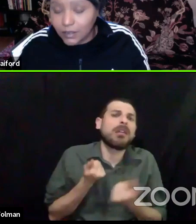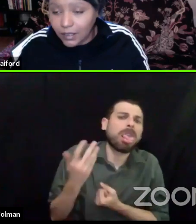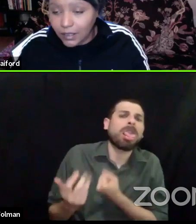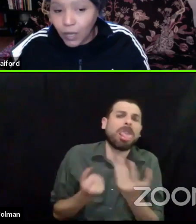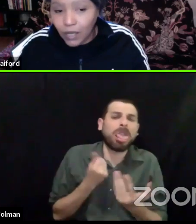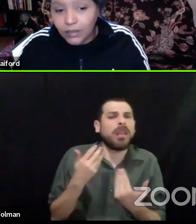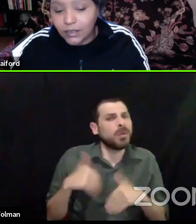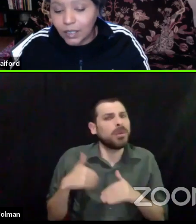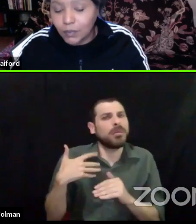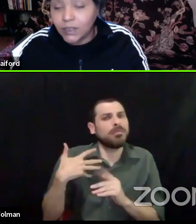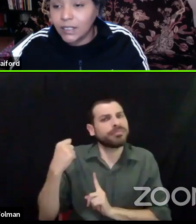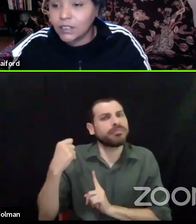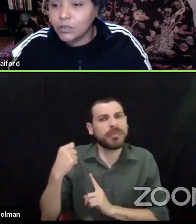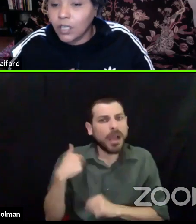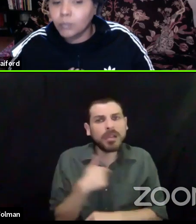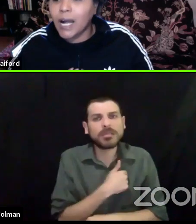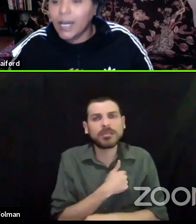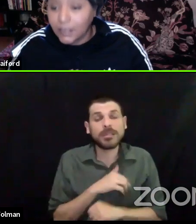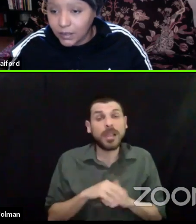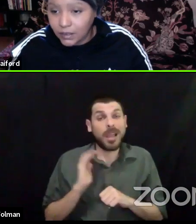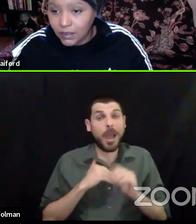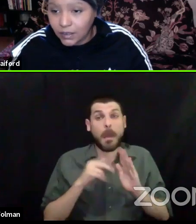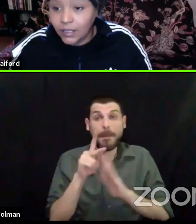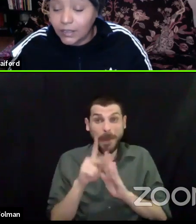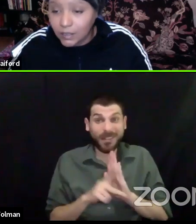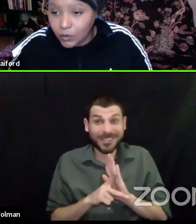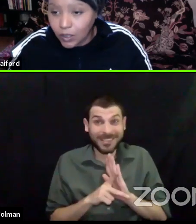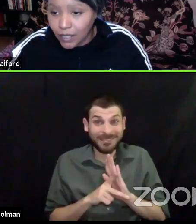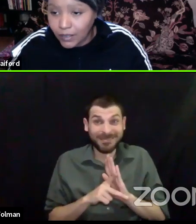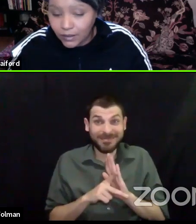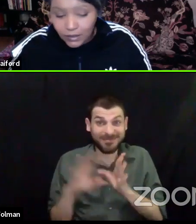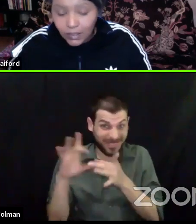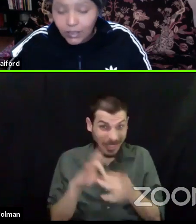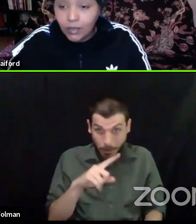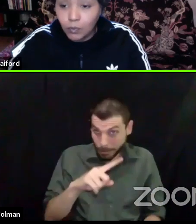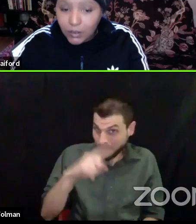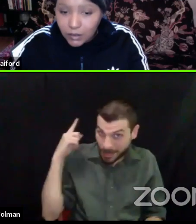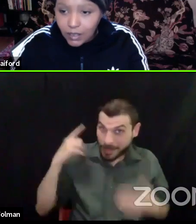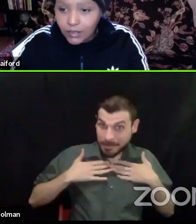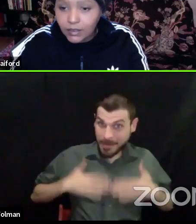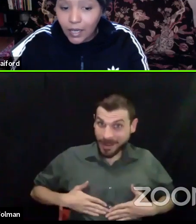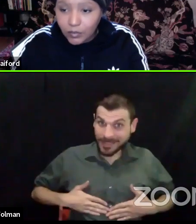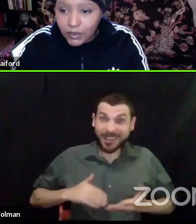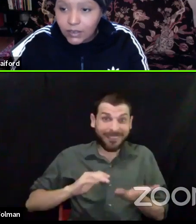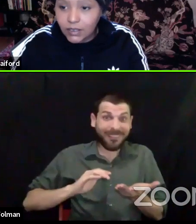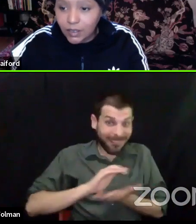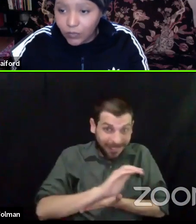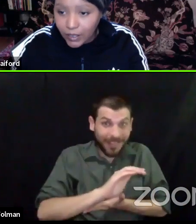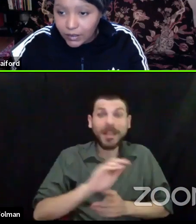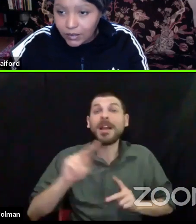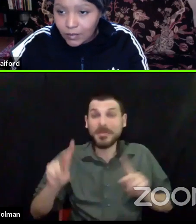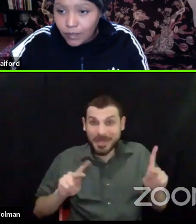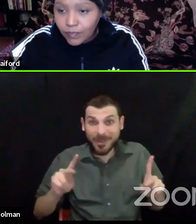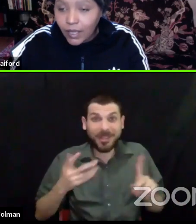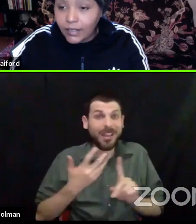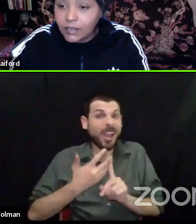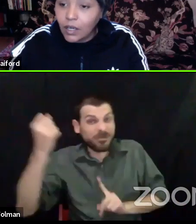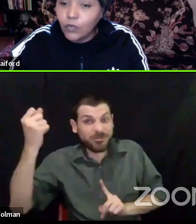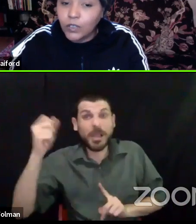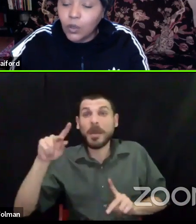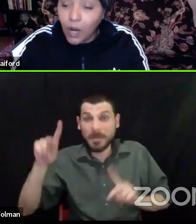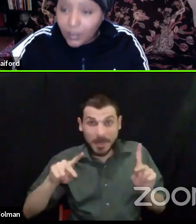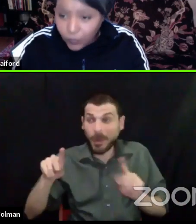our state, policy that pertains to our bodies, connected to our bodies, marginalized, at-risk, disadvantaged. And